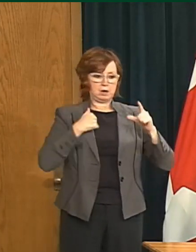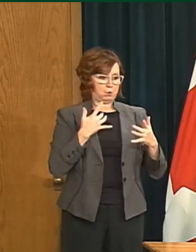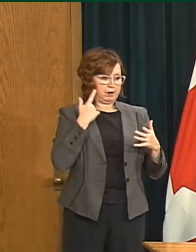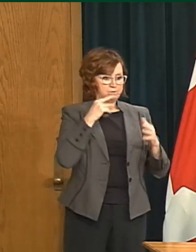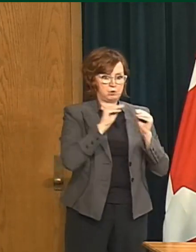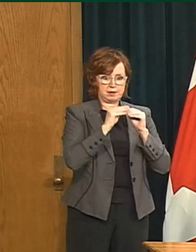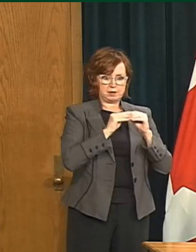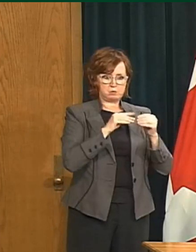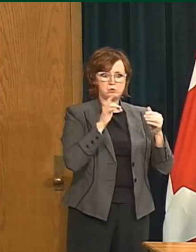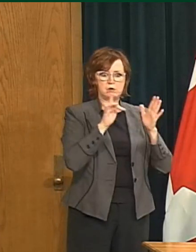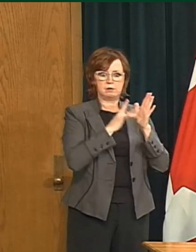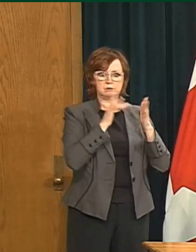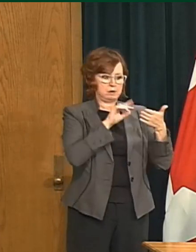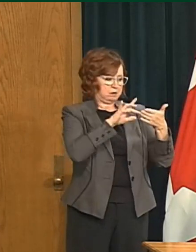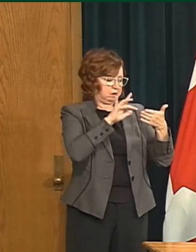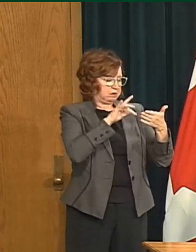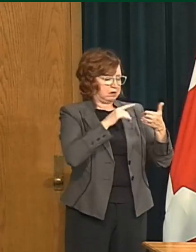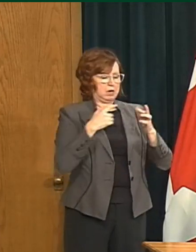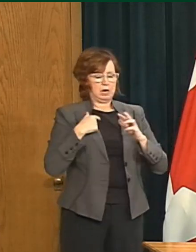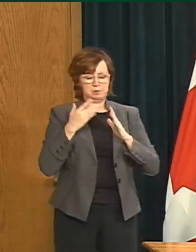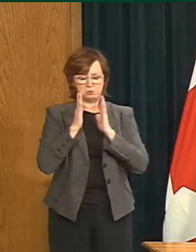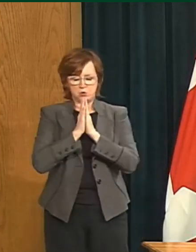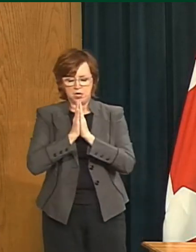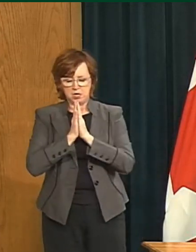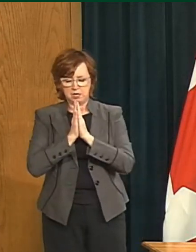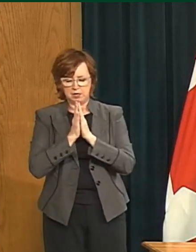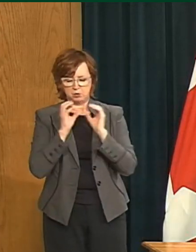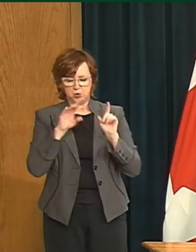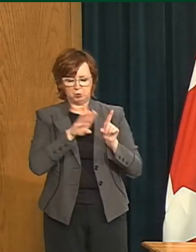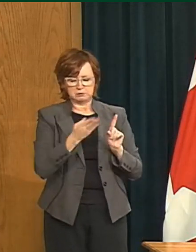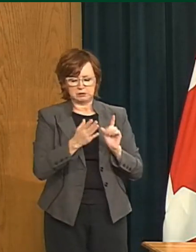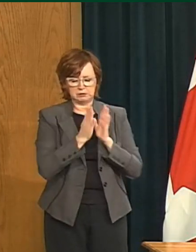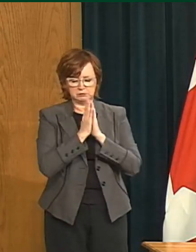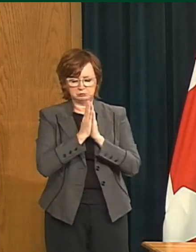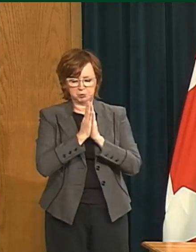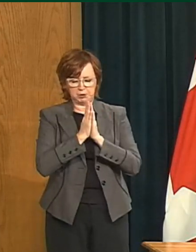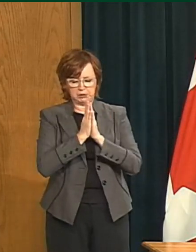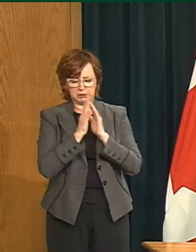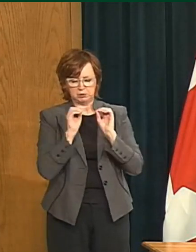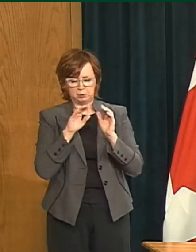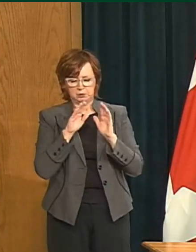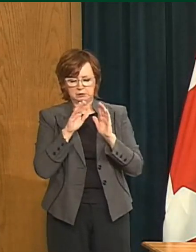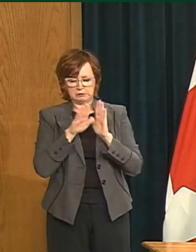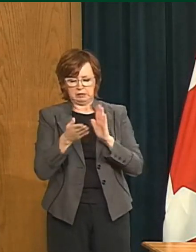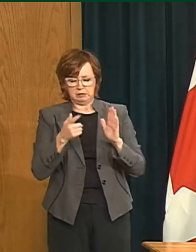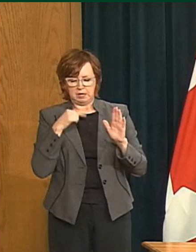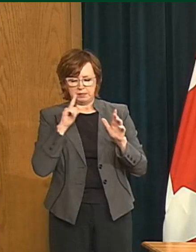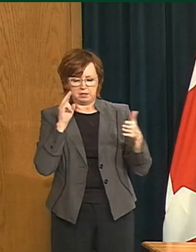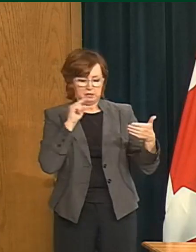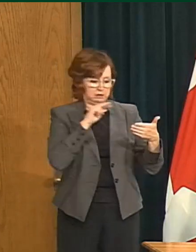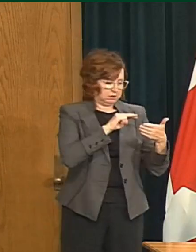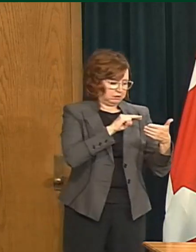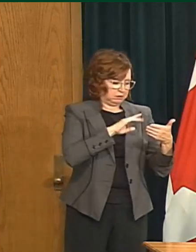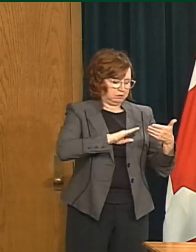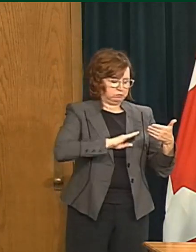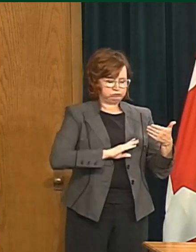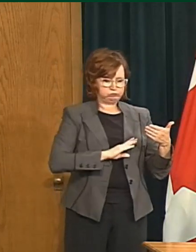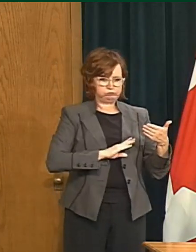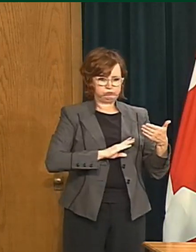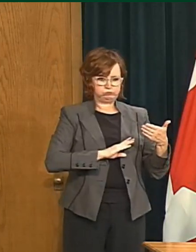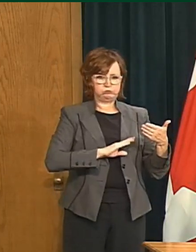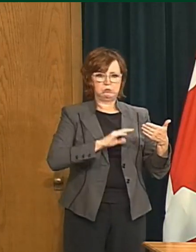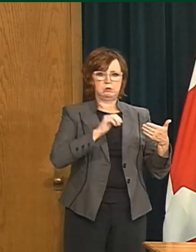just praying that there isn't a death today. That's what I do every morning. So to have a model